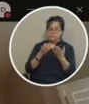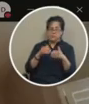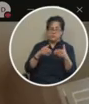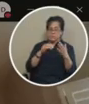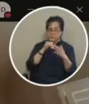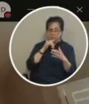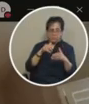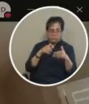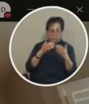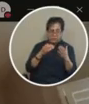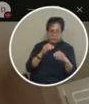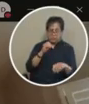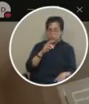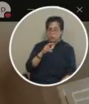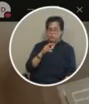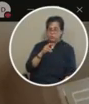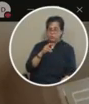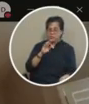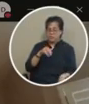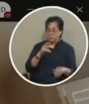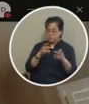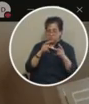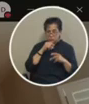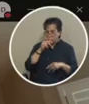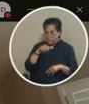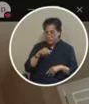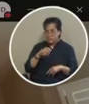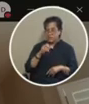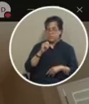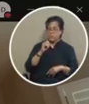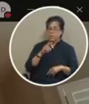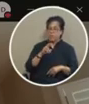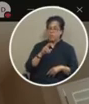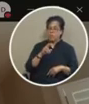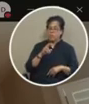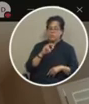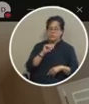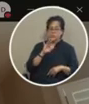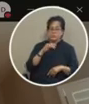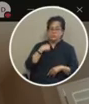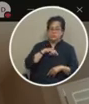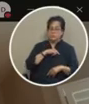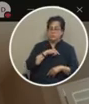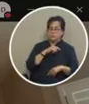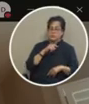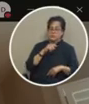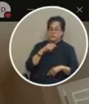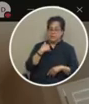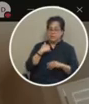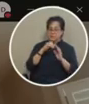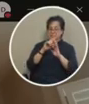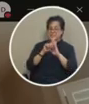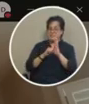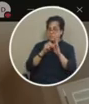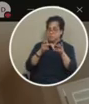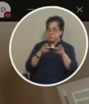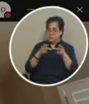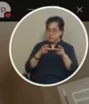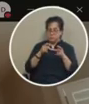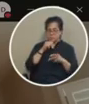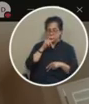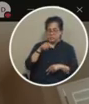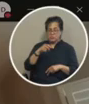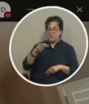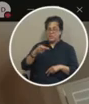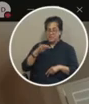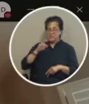provided, positions not needed, in terms of if we don't need seasonal positions, we don't need to